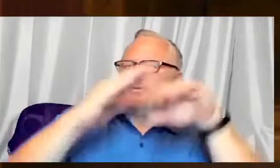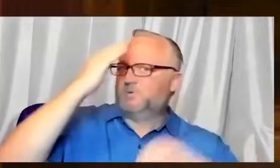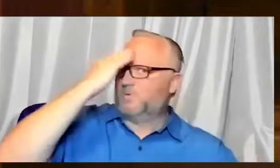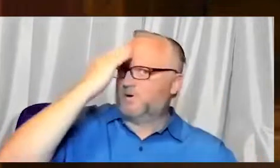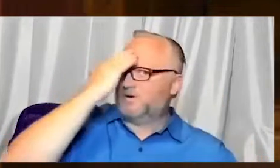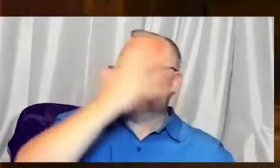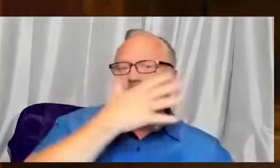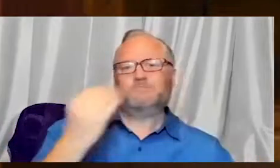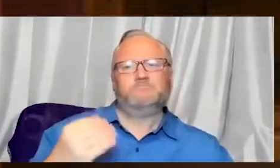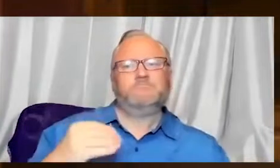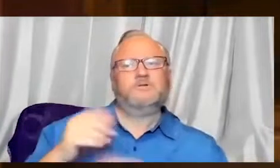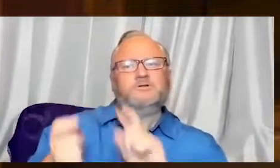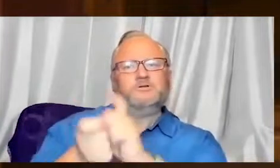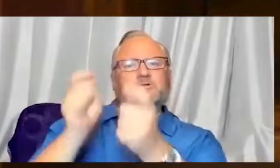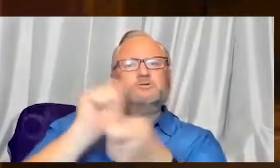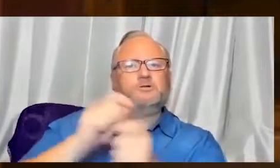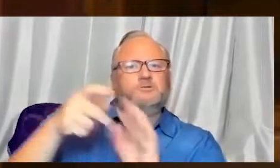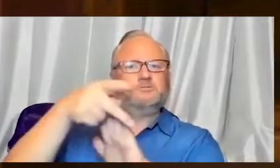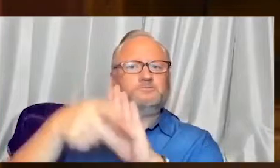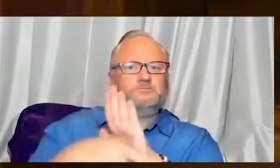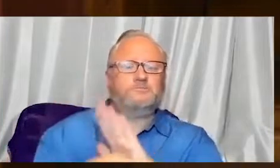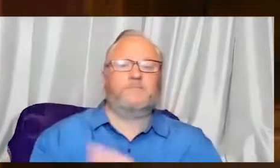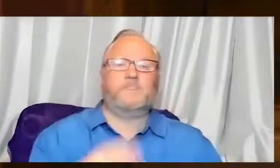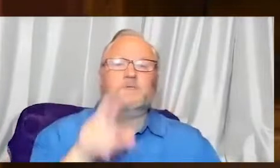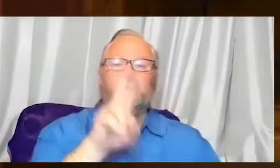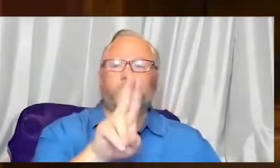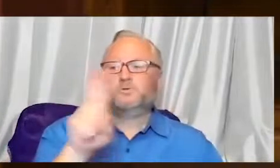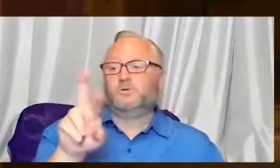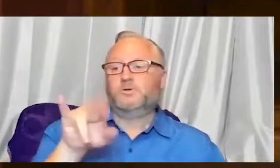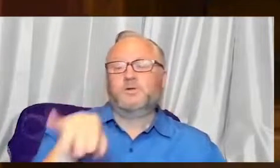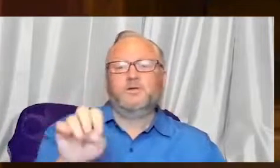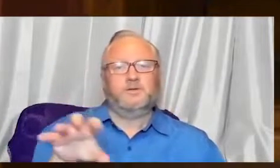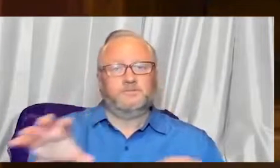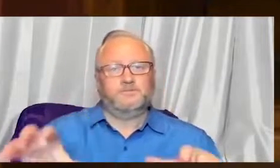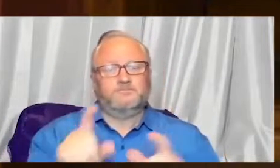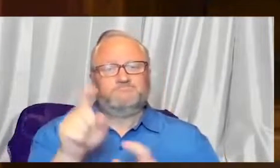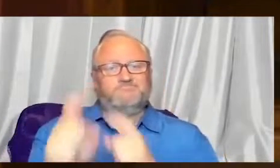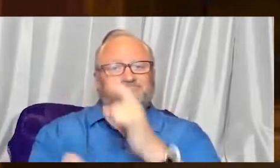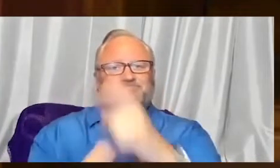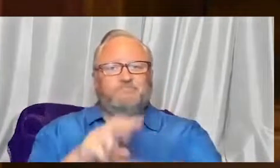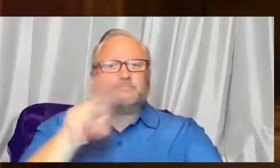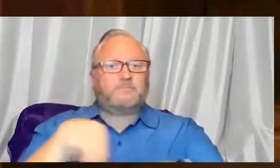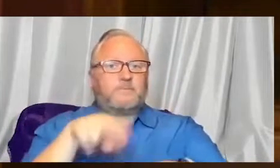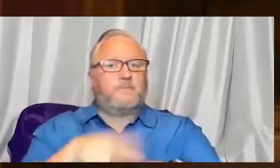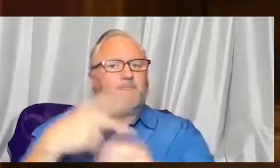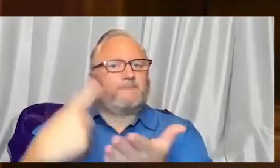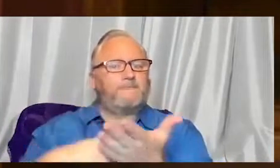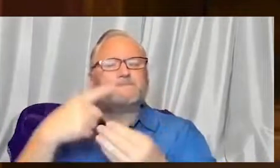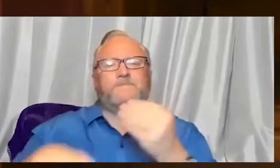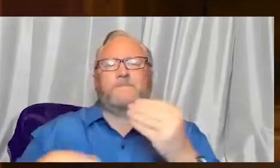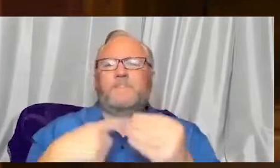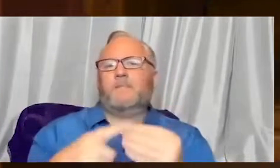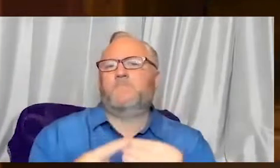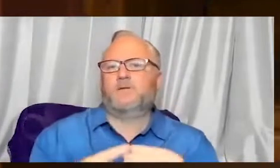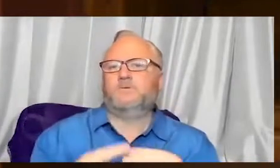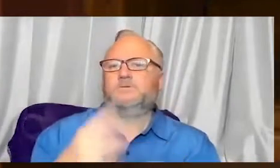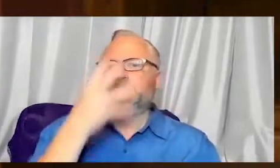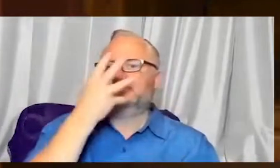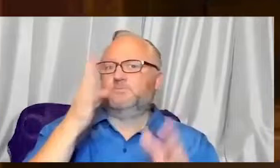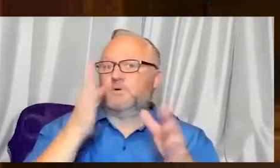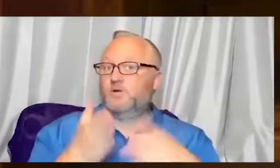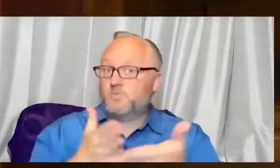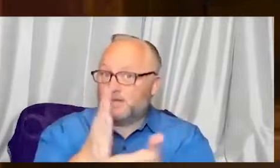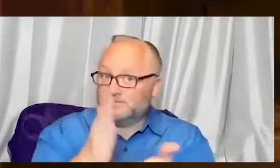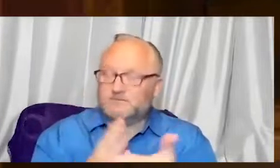impact policy. UU Rise actively contributes to the national discourse on immigrant rights and immigration